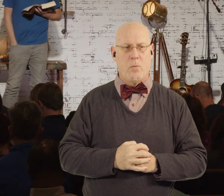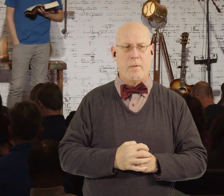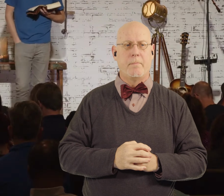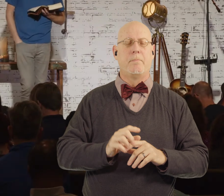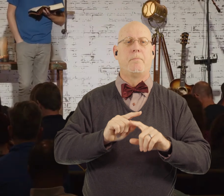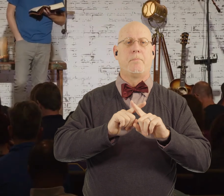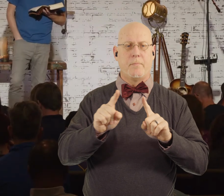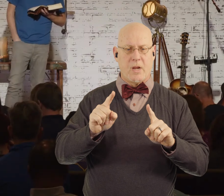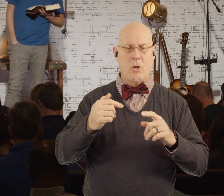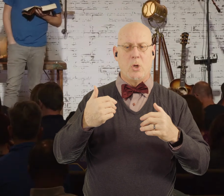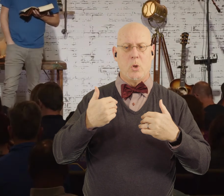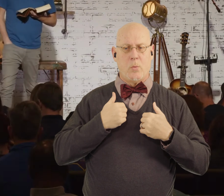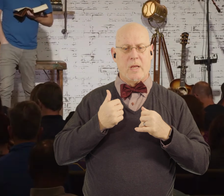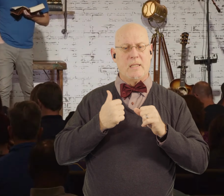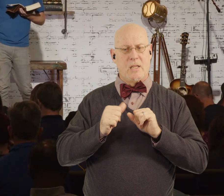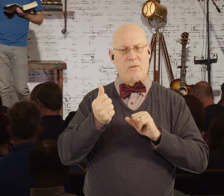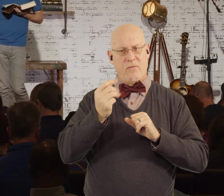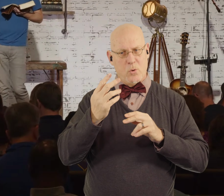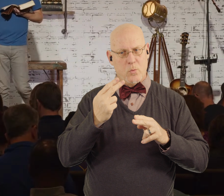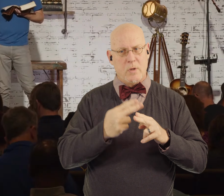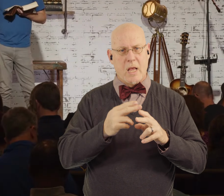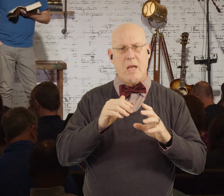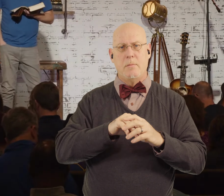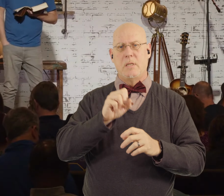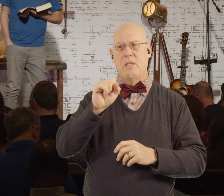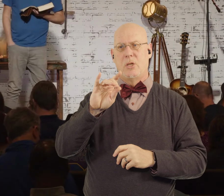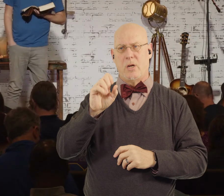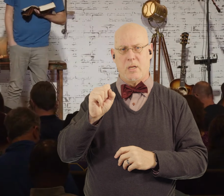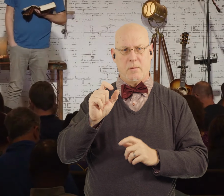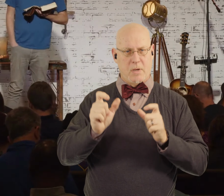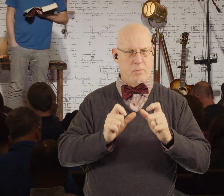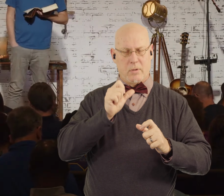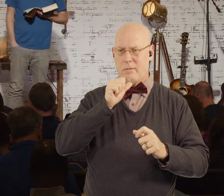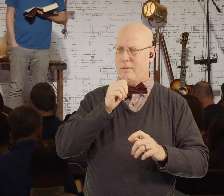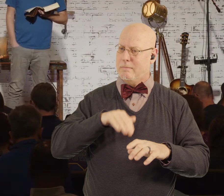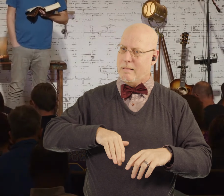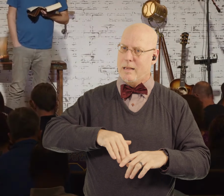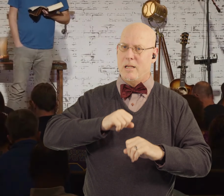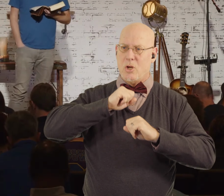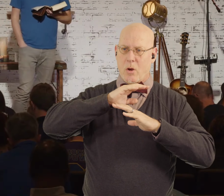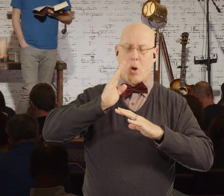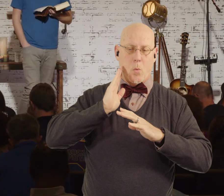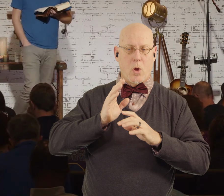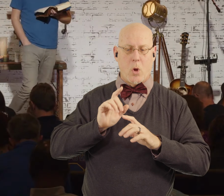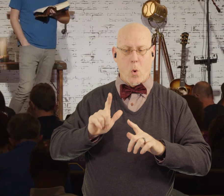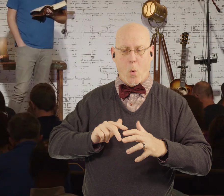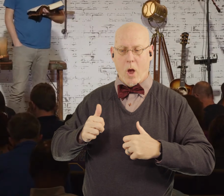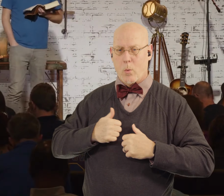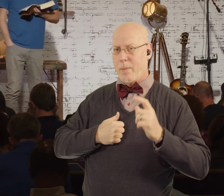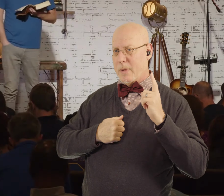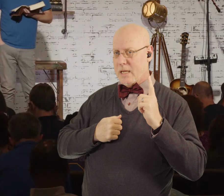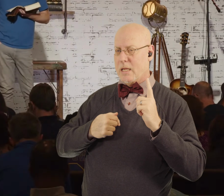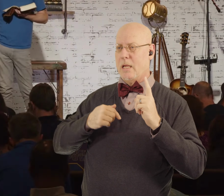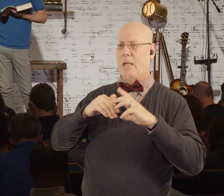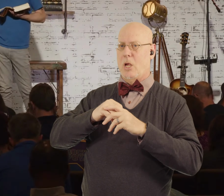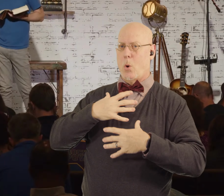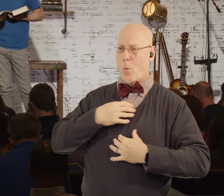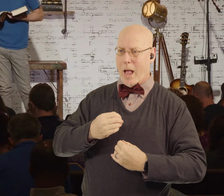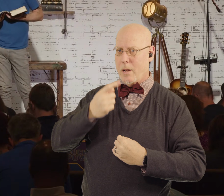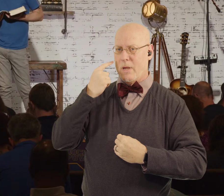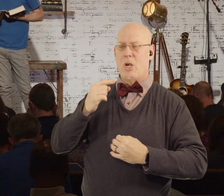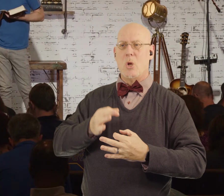Verse number 4. Yet you have still a few names in Sardis, people who have not soiled their garments, and they will walk with me in